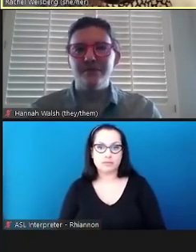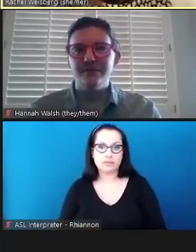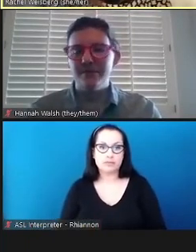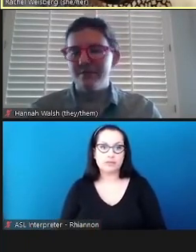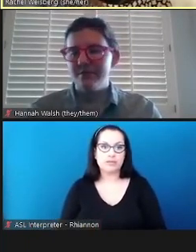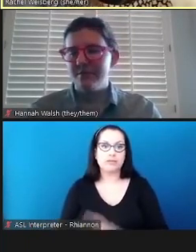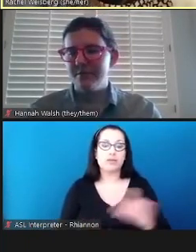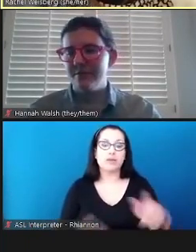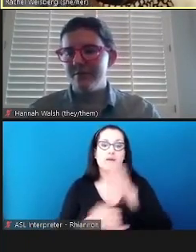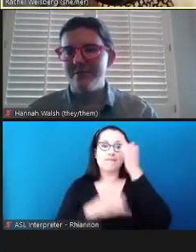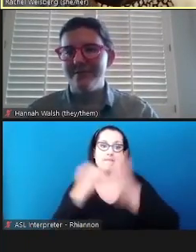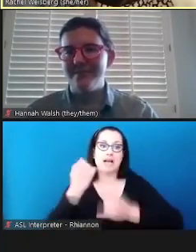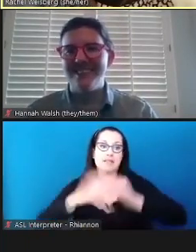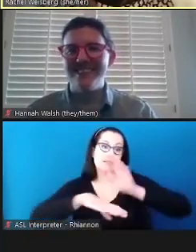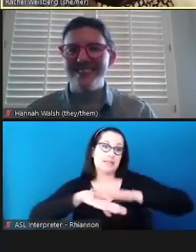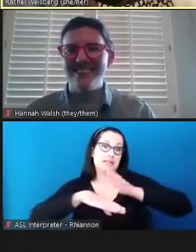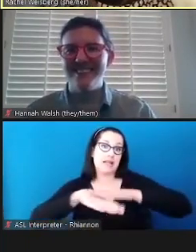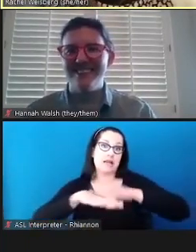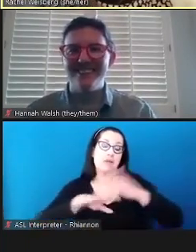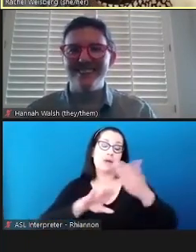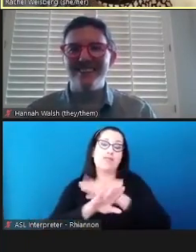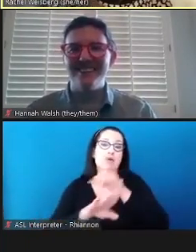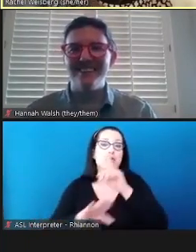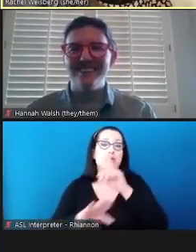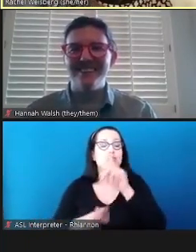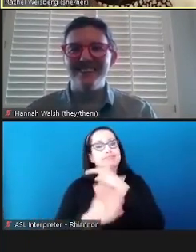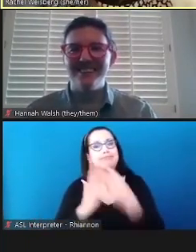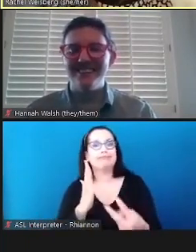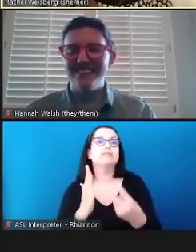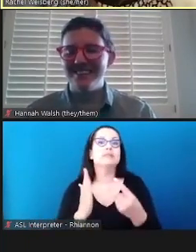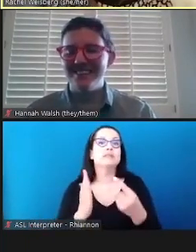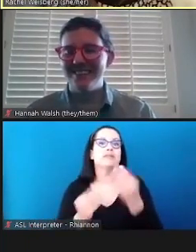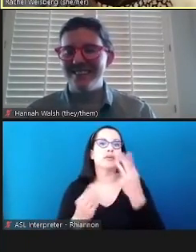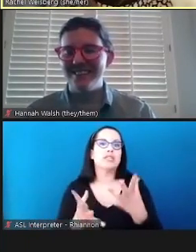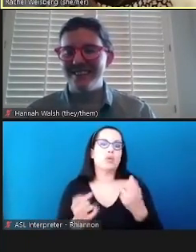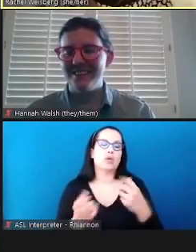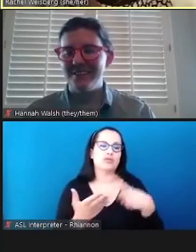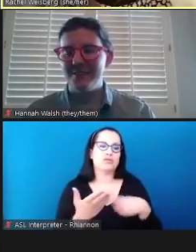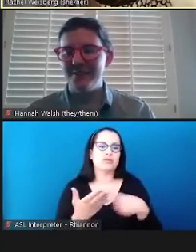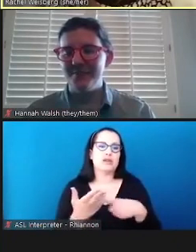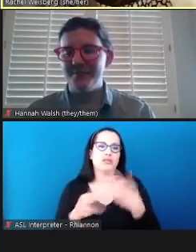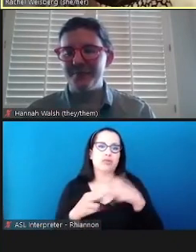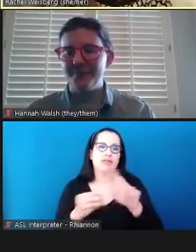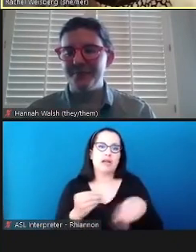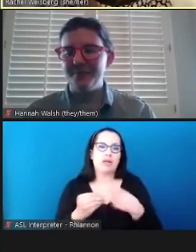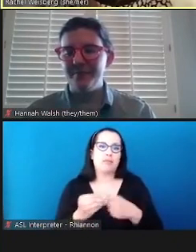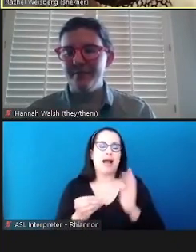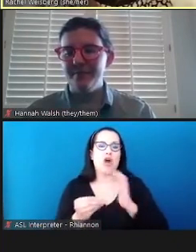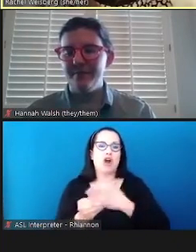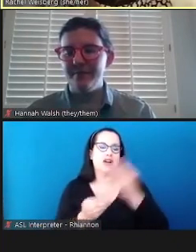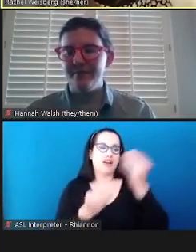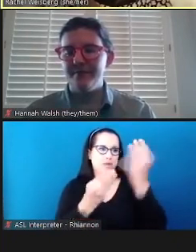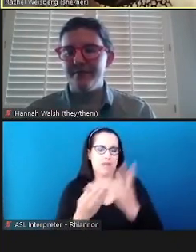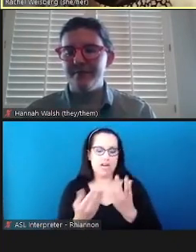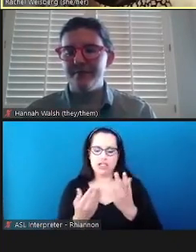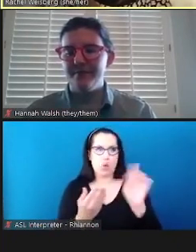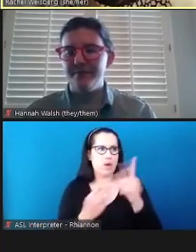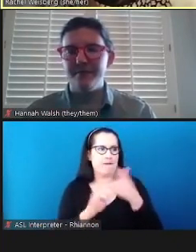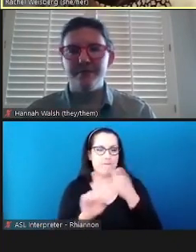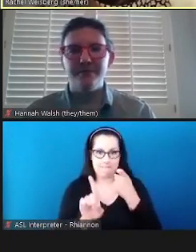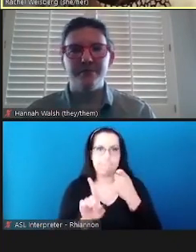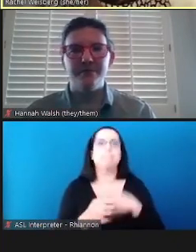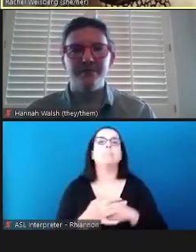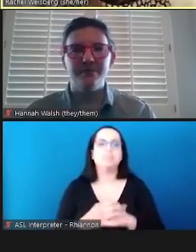Final disclaimer before we really jump in, and I wanted to talk a little bit about where the information we are providing today is coming